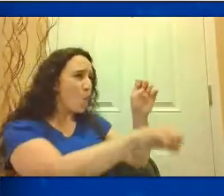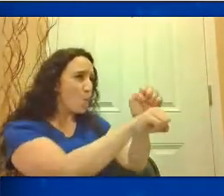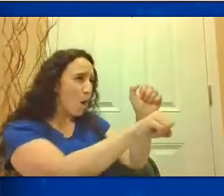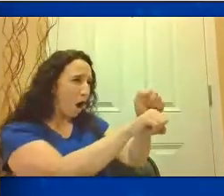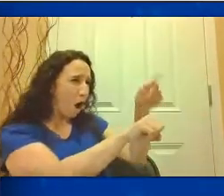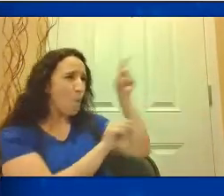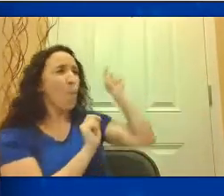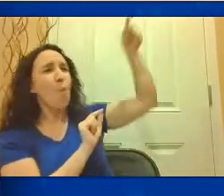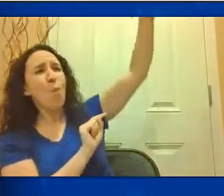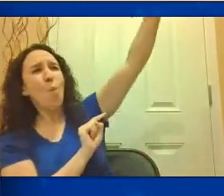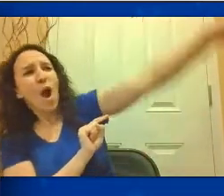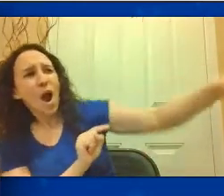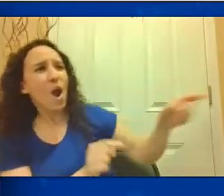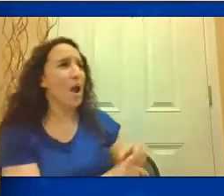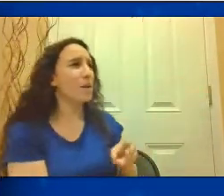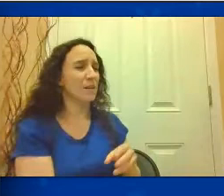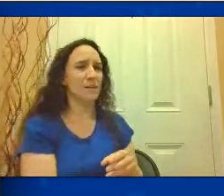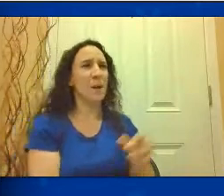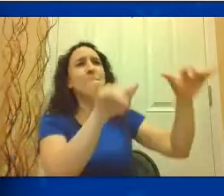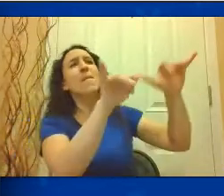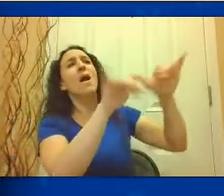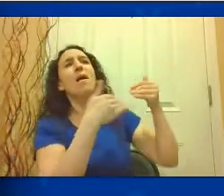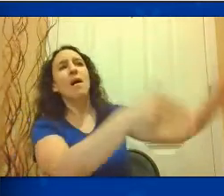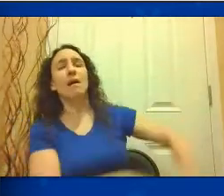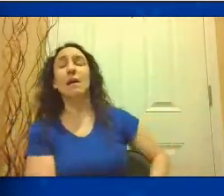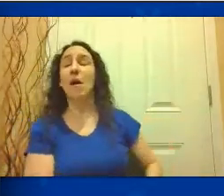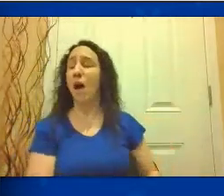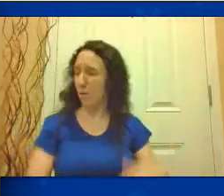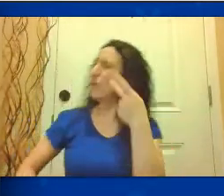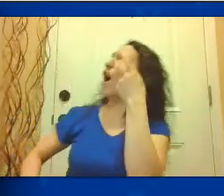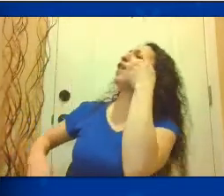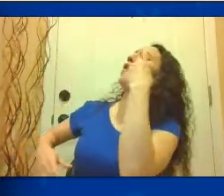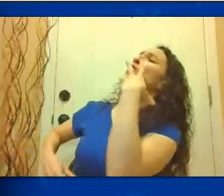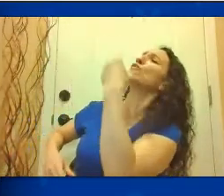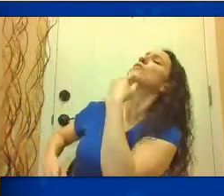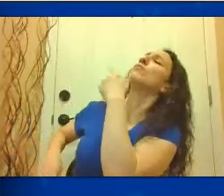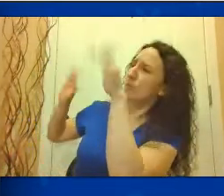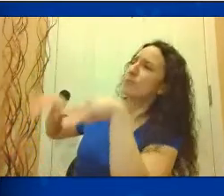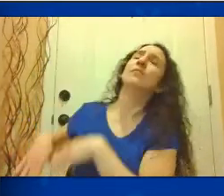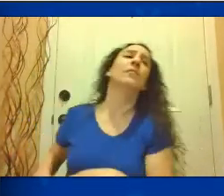big rock way over there. Oh, let's find out.